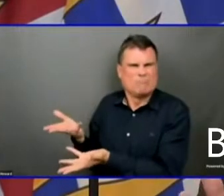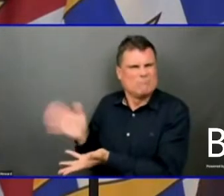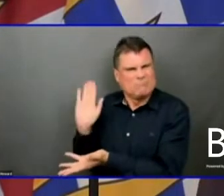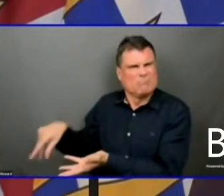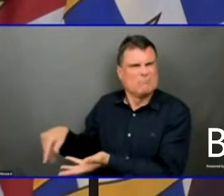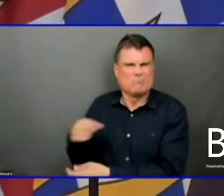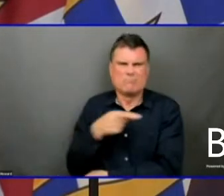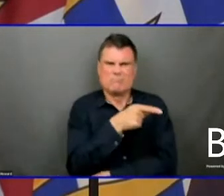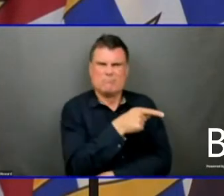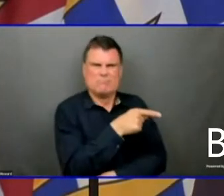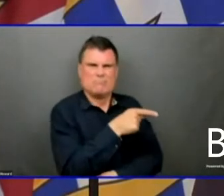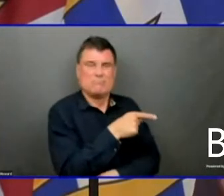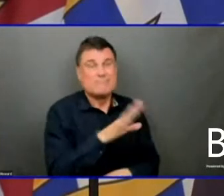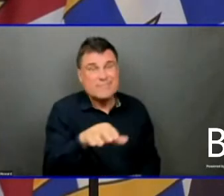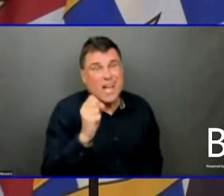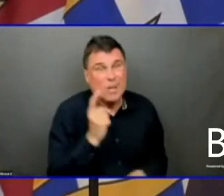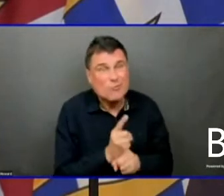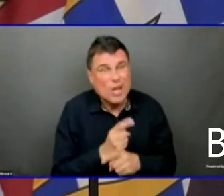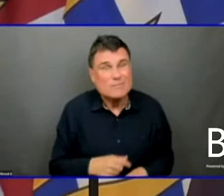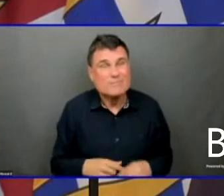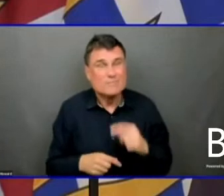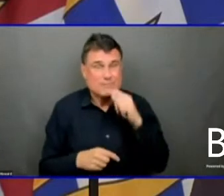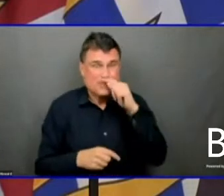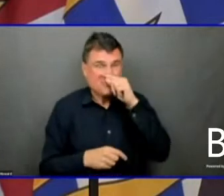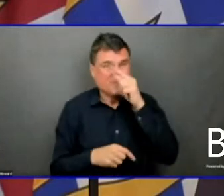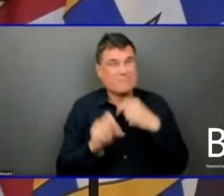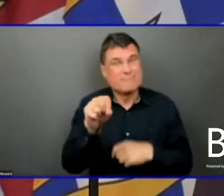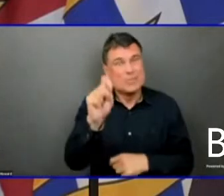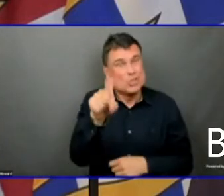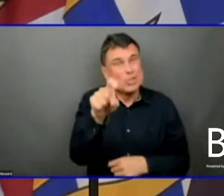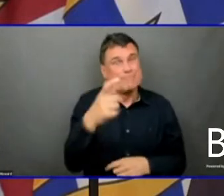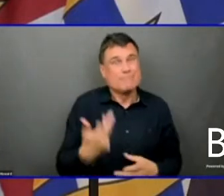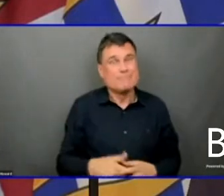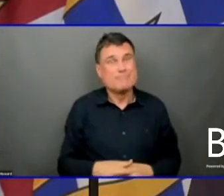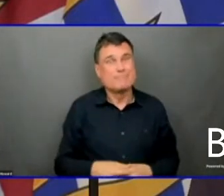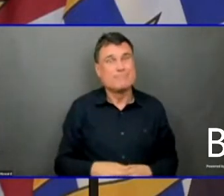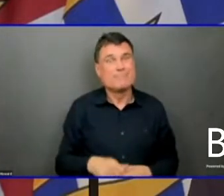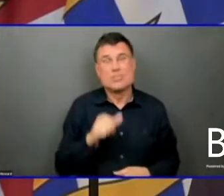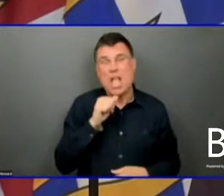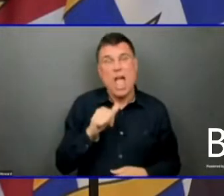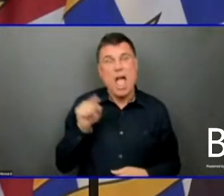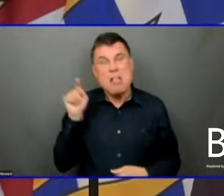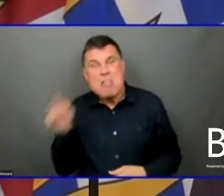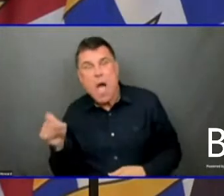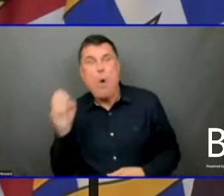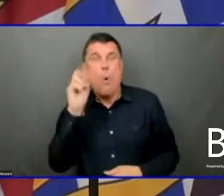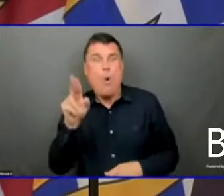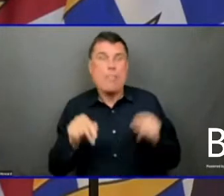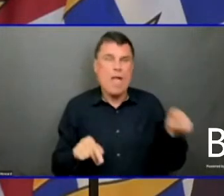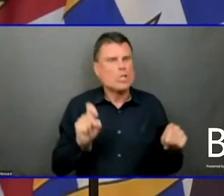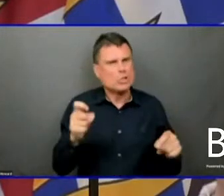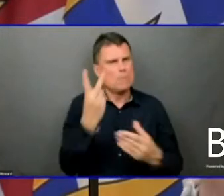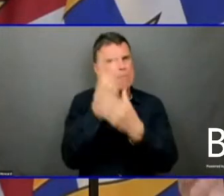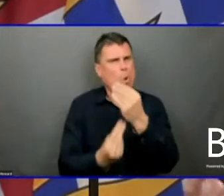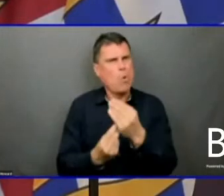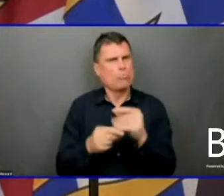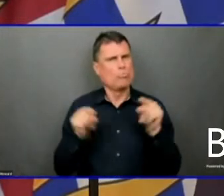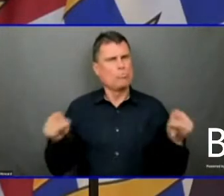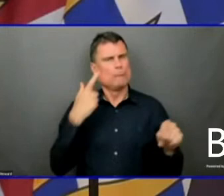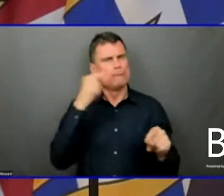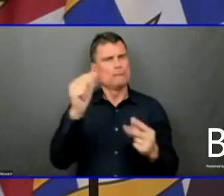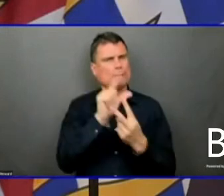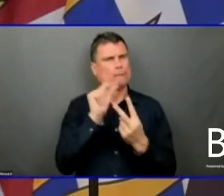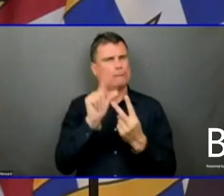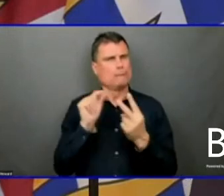of these things, not one or the other. And I know there's a concerted effort in the city of Surrey, particularly working